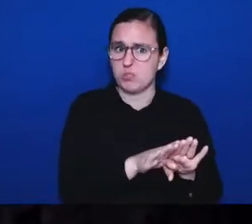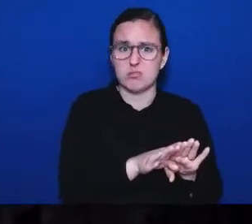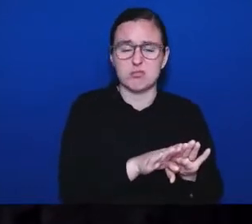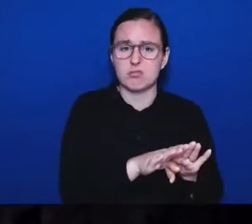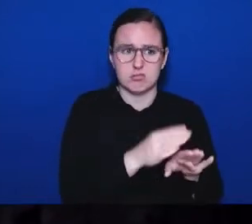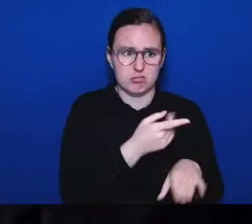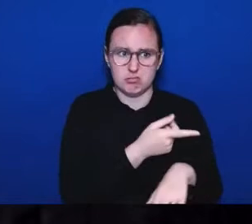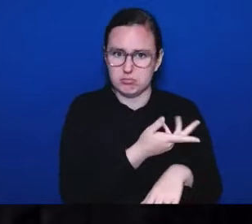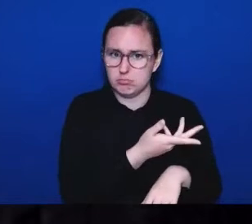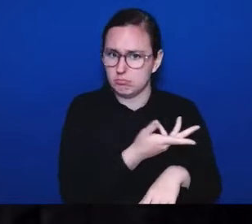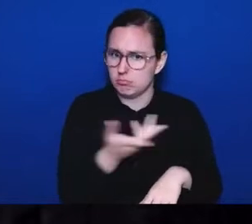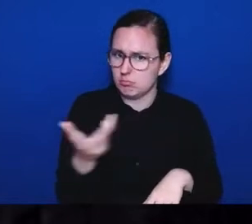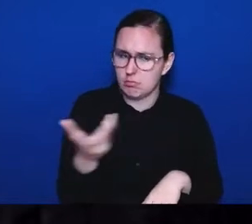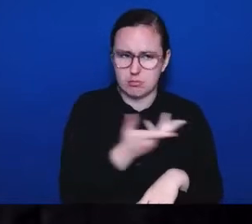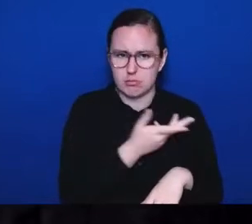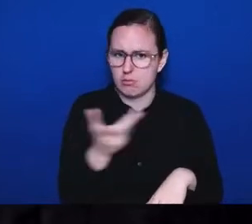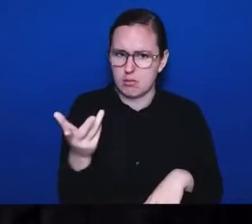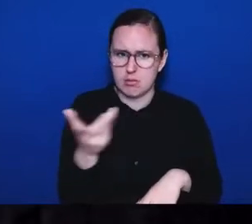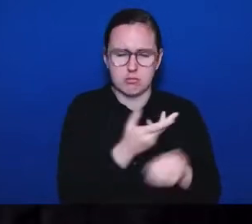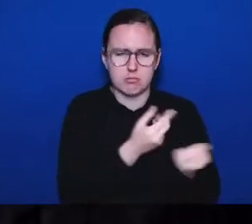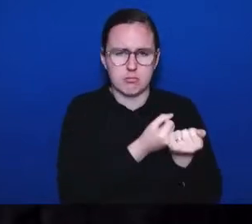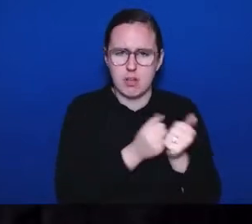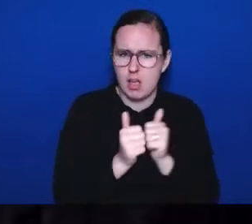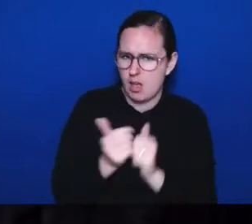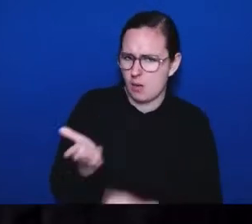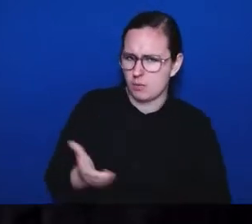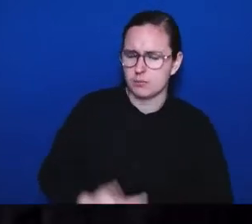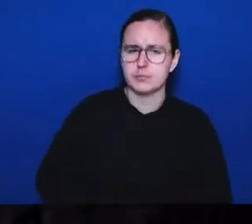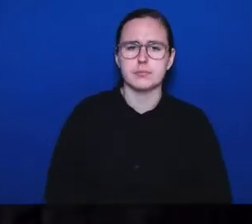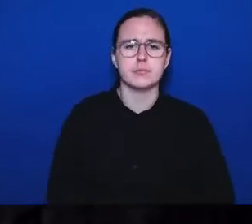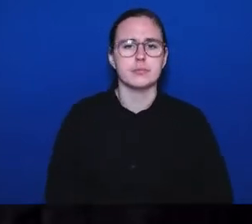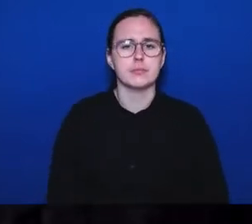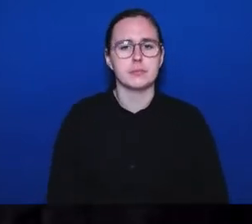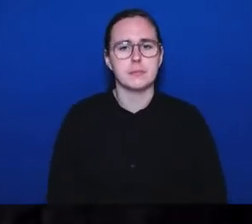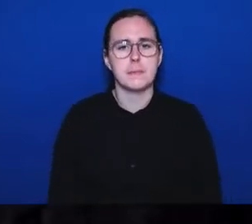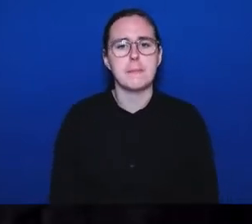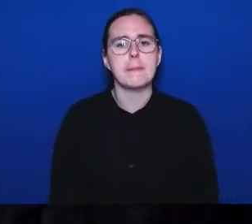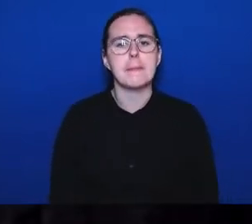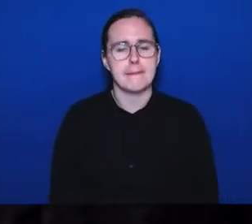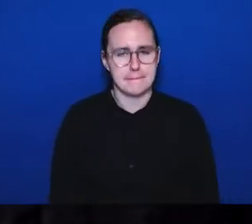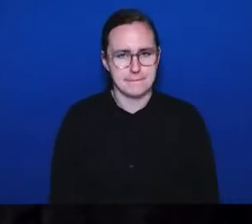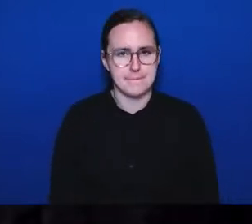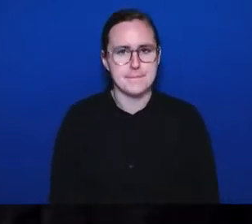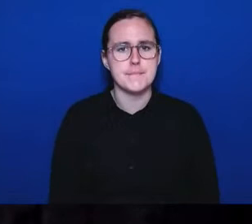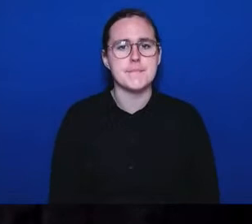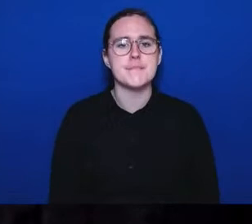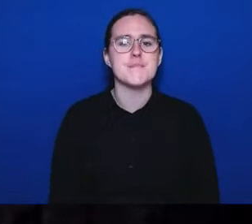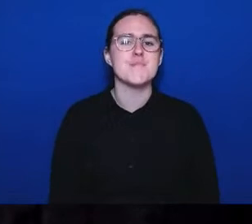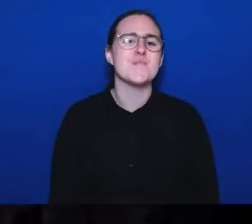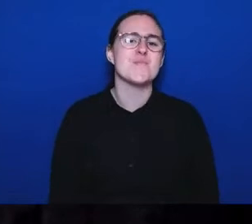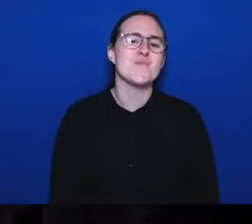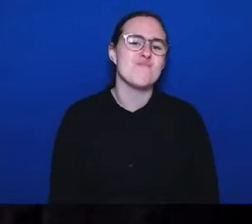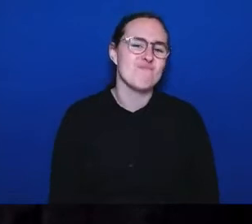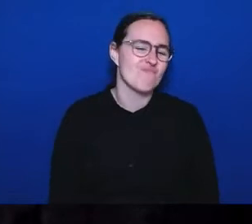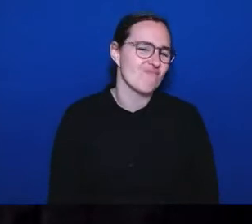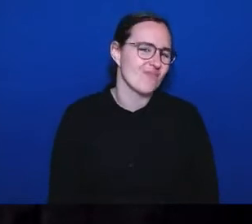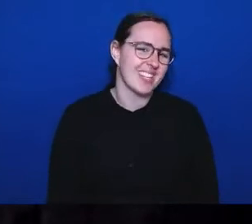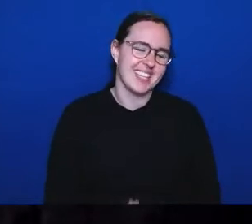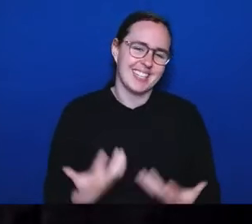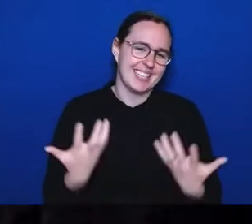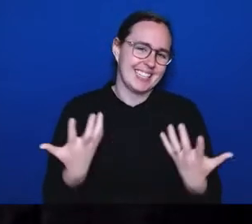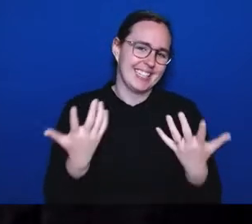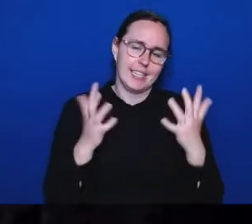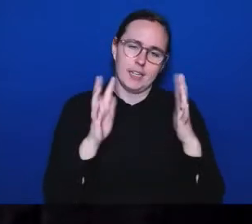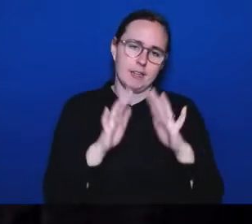Hardy? So it's different in different communities, right? The issue in Clearwater, say, has primarily been a nurse